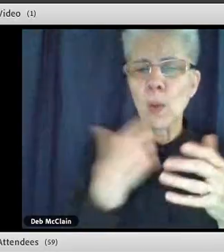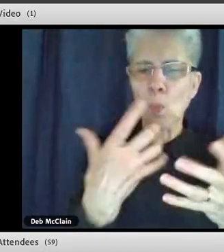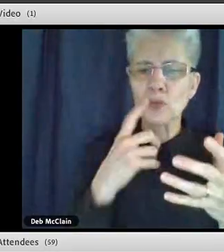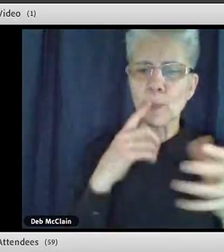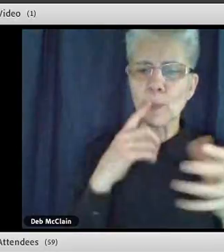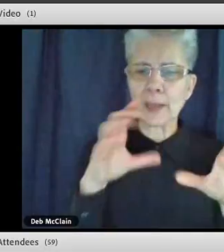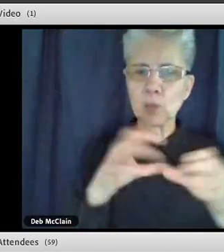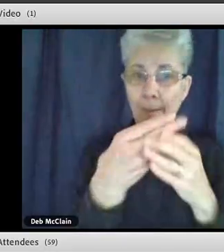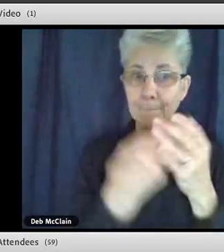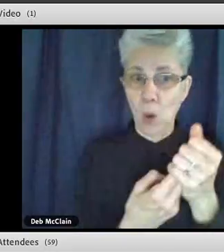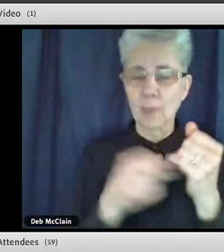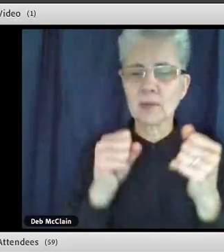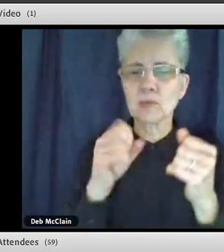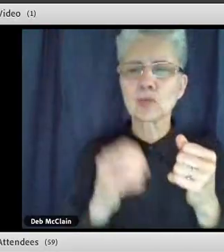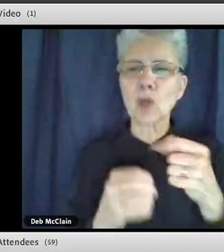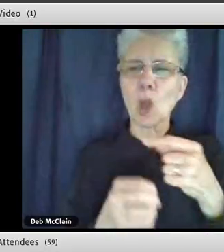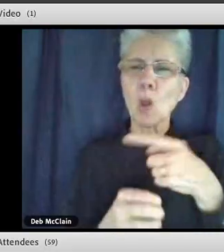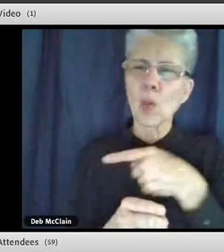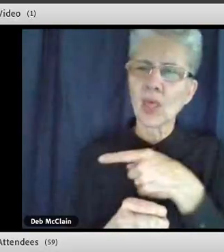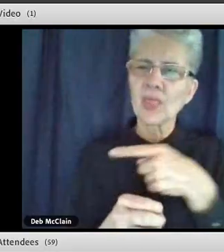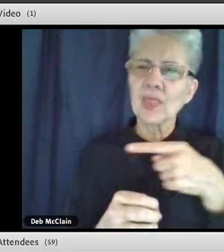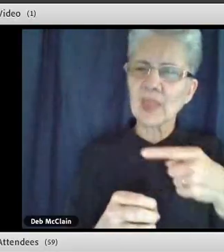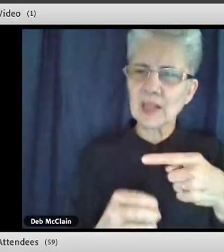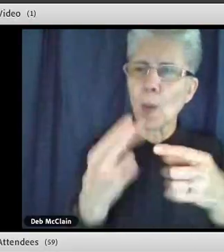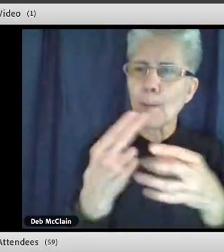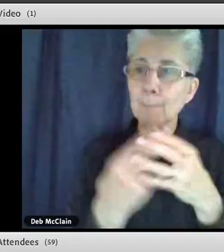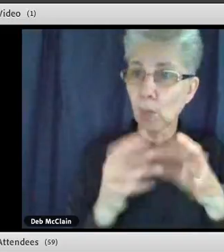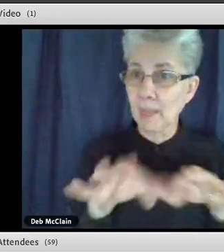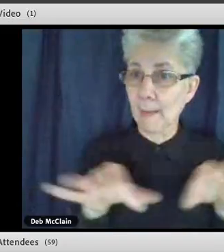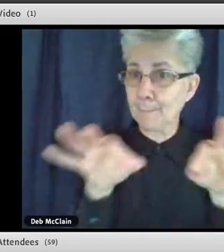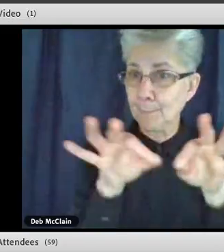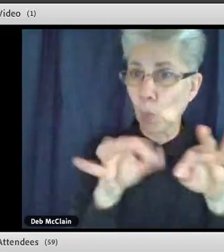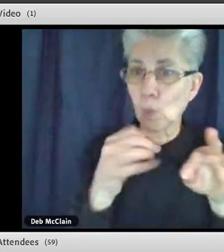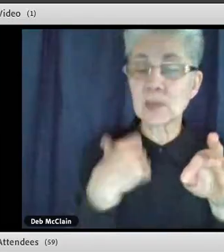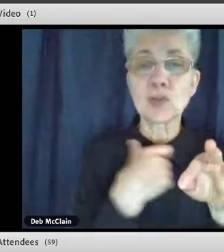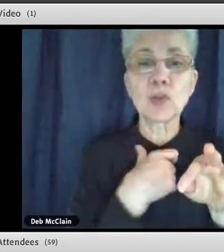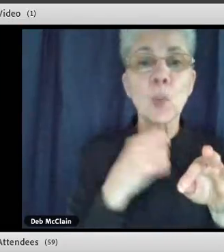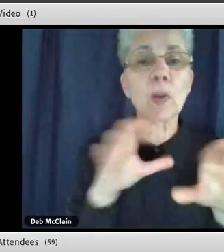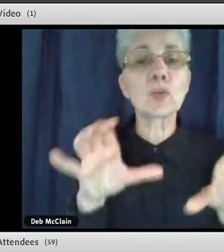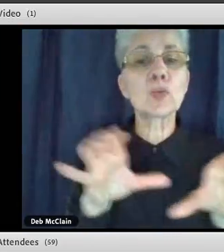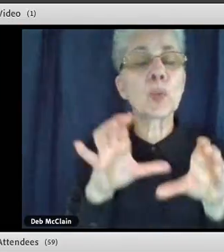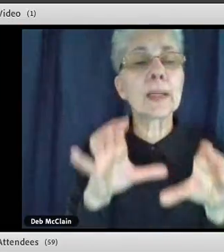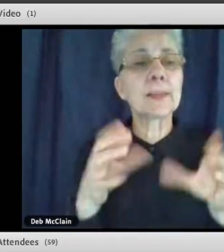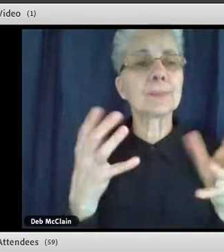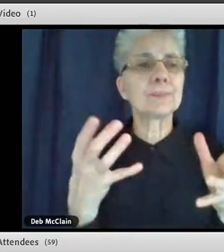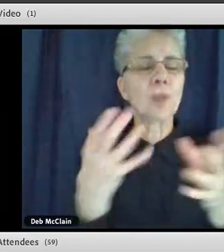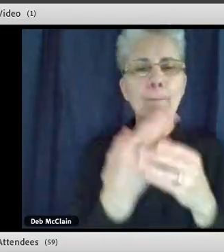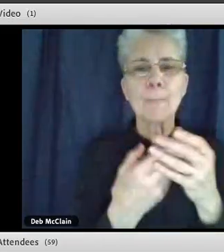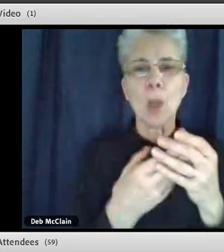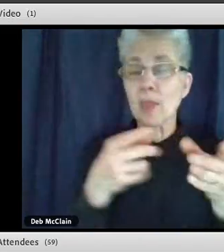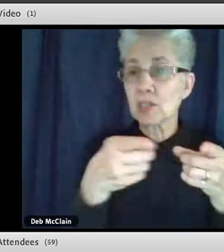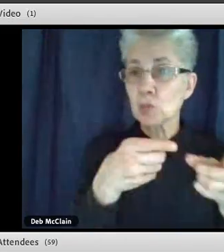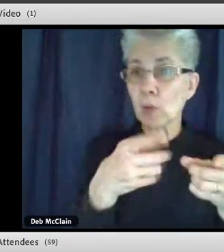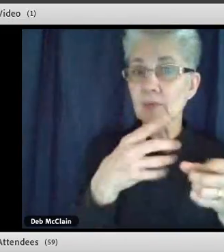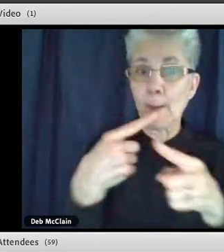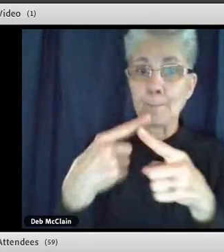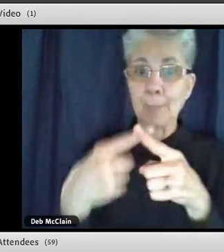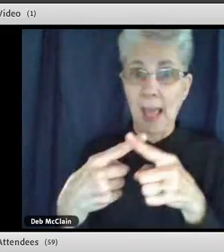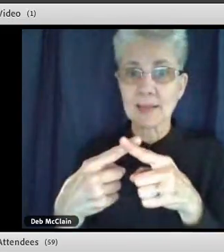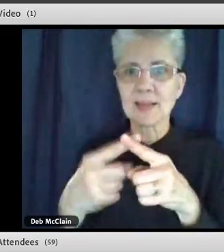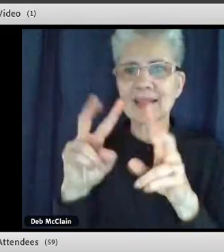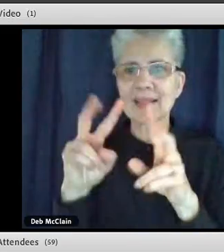So these are both very important, right? So we're doing both descriptive and subject cataloging when we're